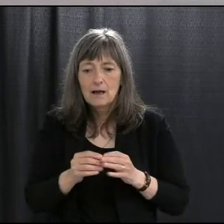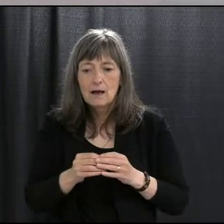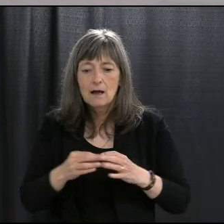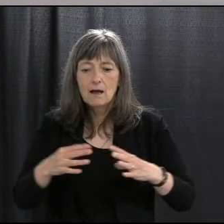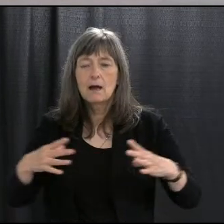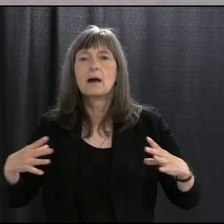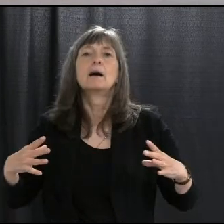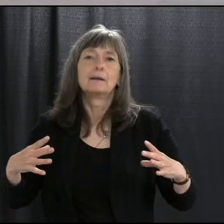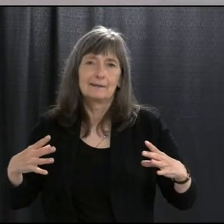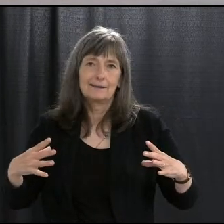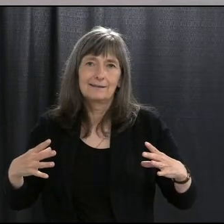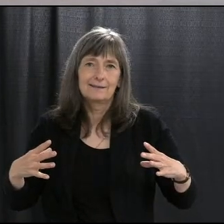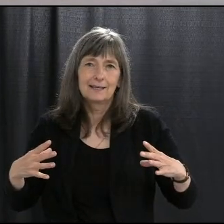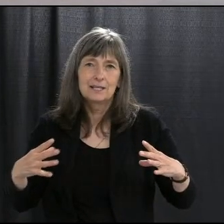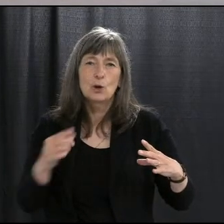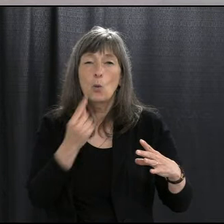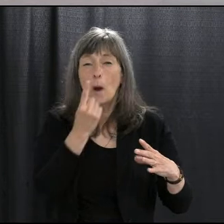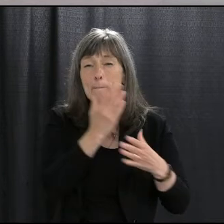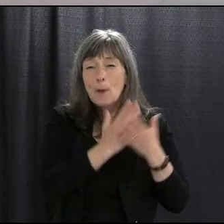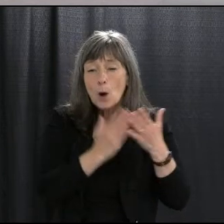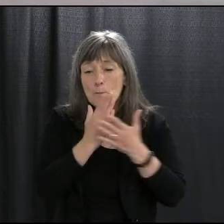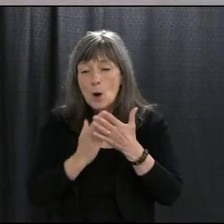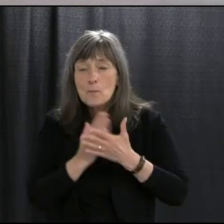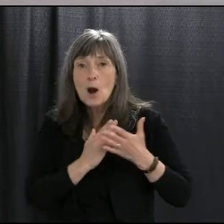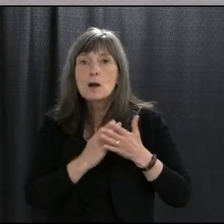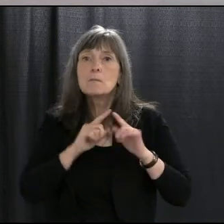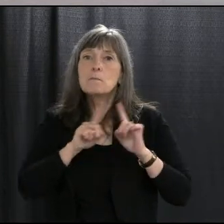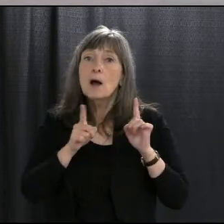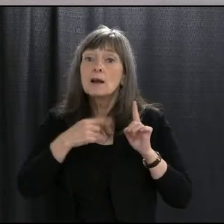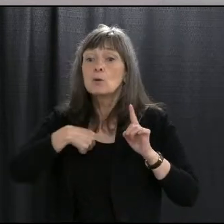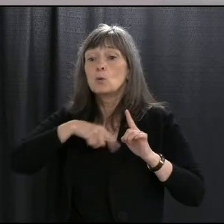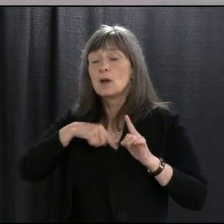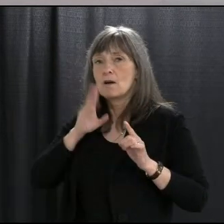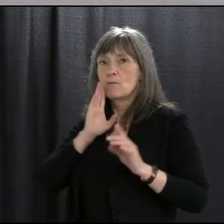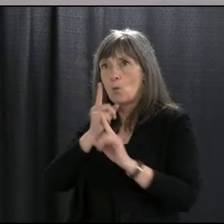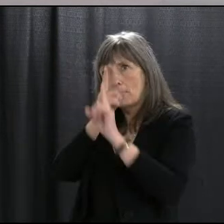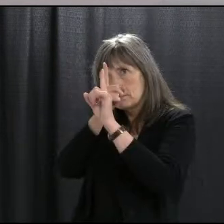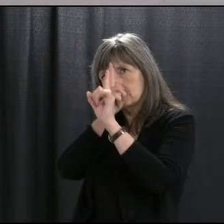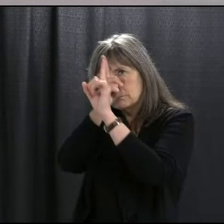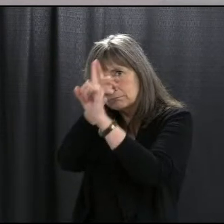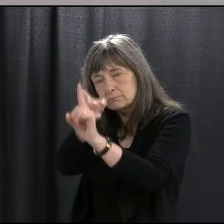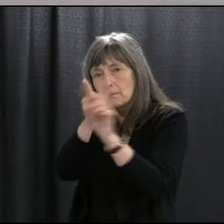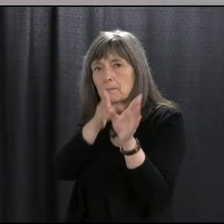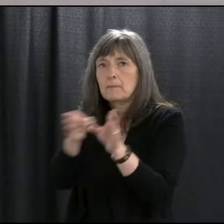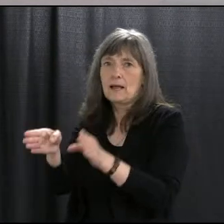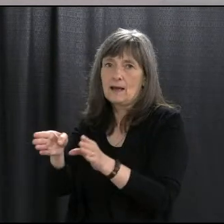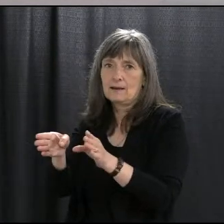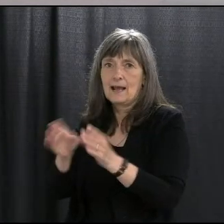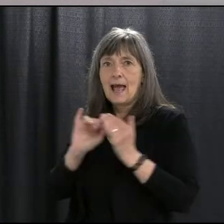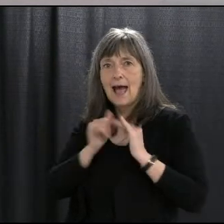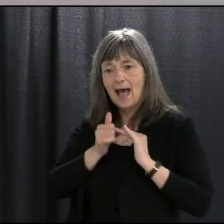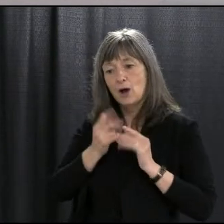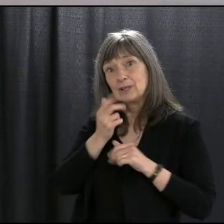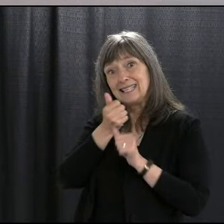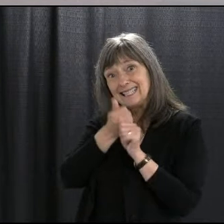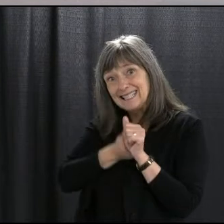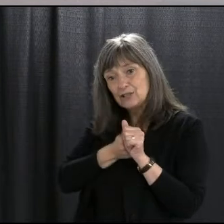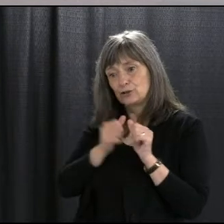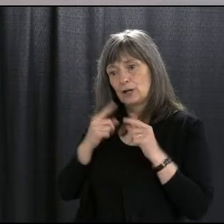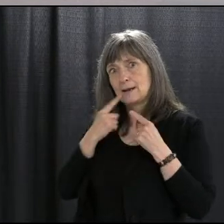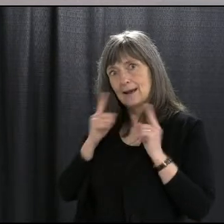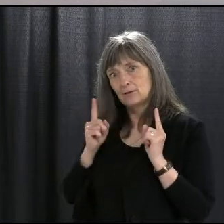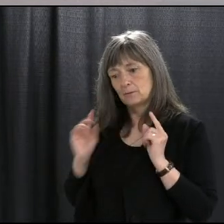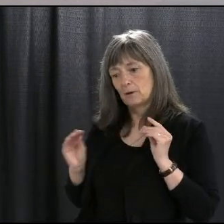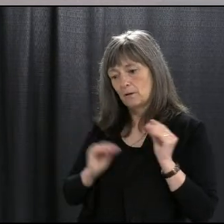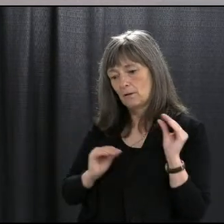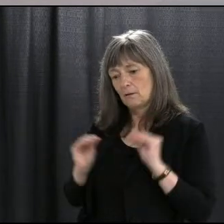overall very deliberate, very focused plan where all of these pieces fit together. And you know, I'll give